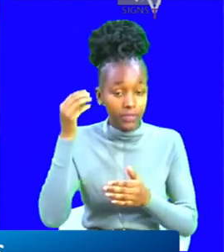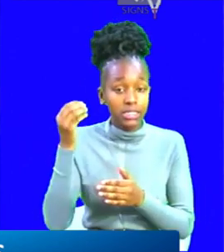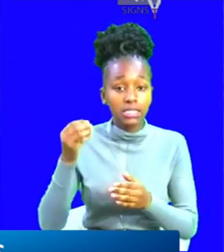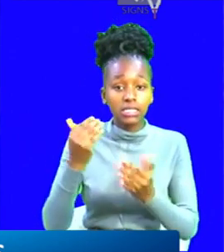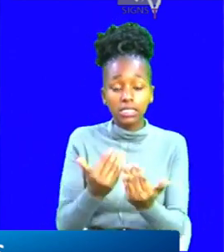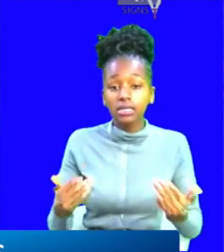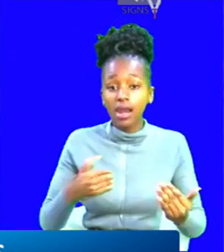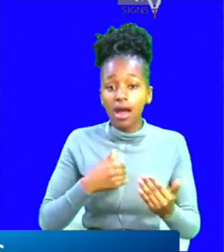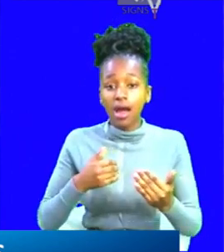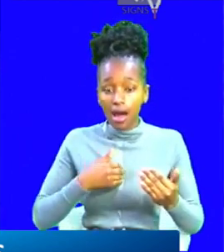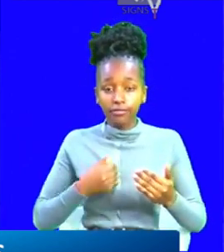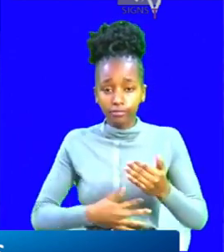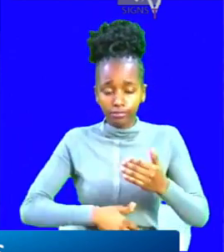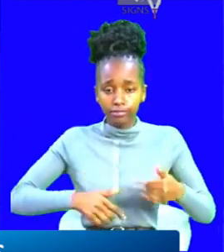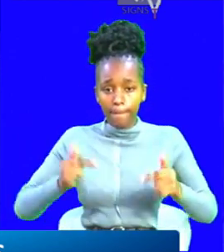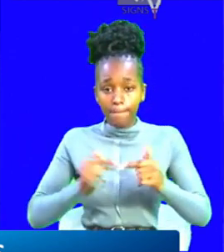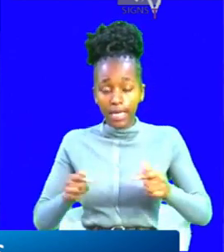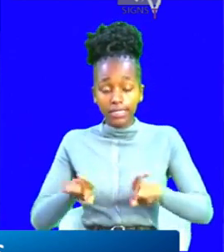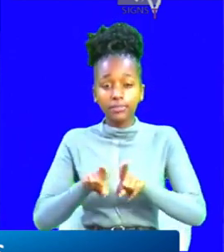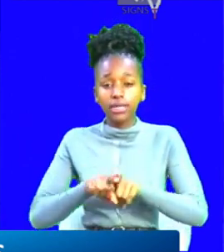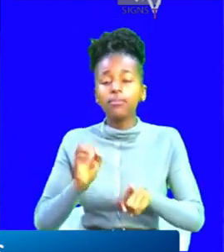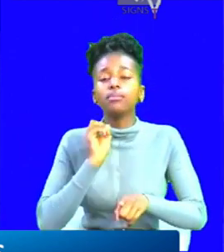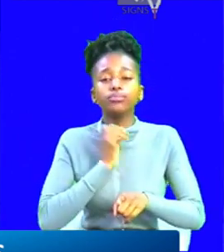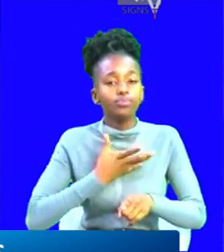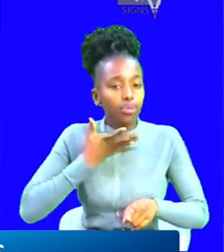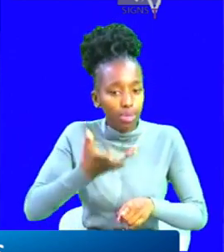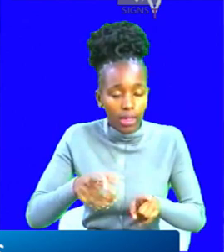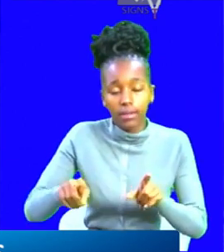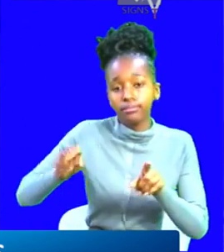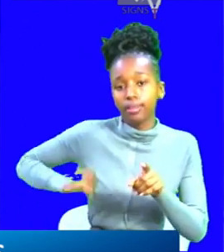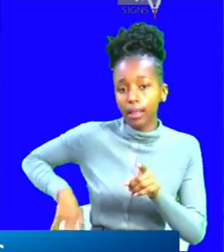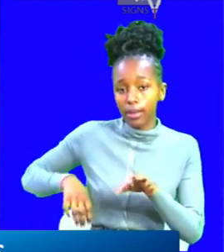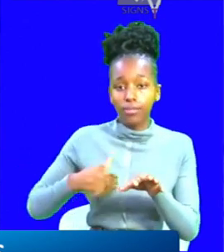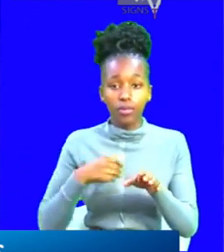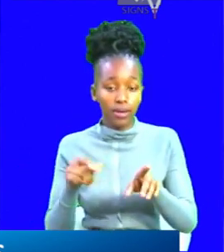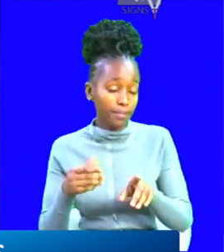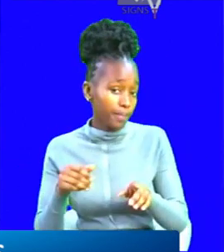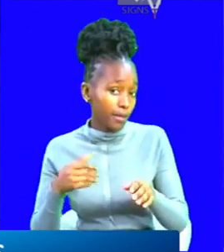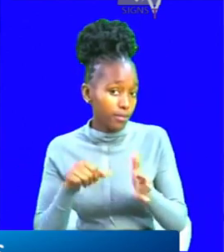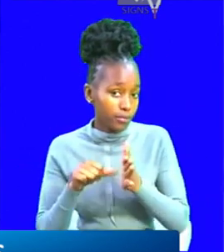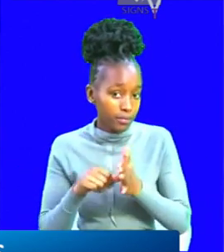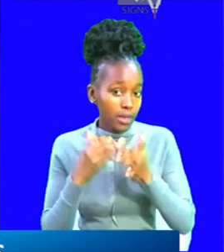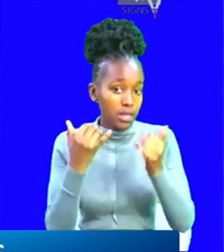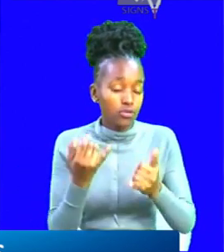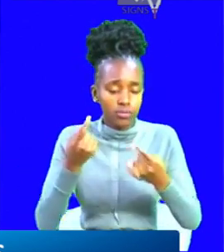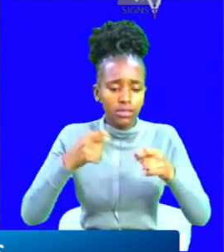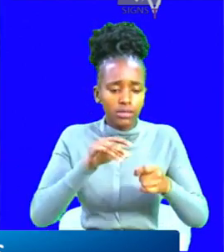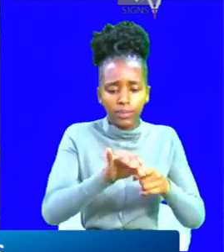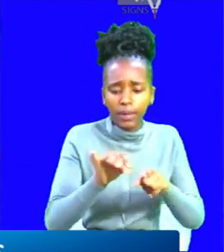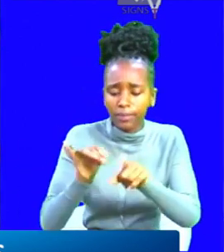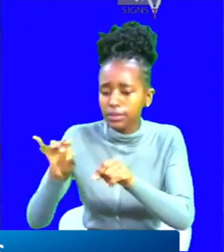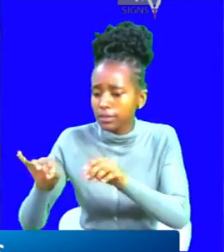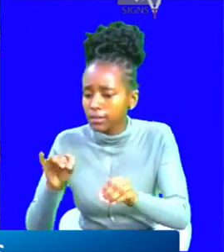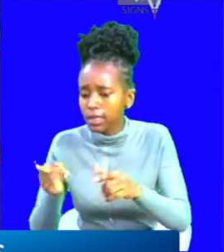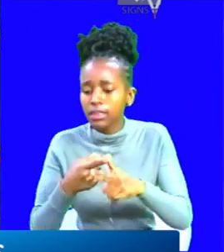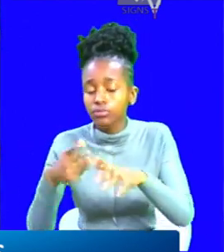diarrhea, vomiting. It's a similar presentation across. We've taken their stool and sent it for